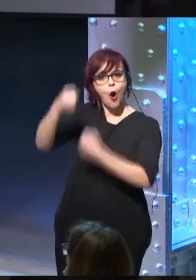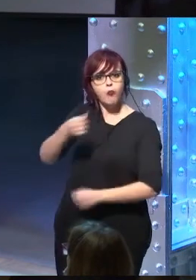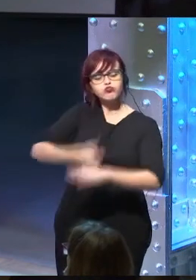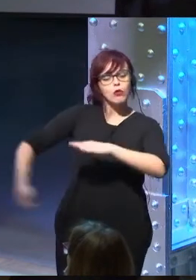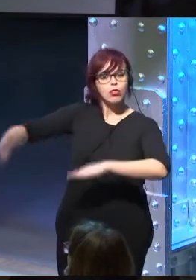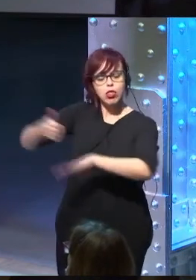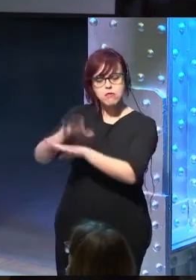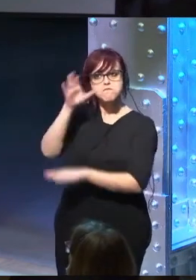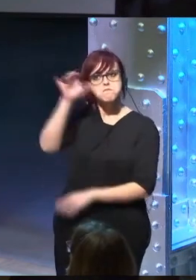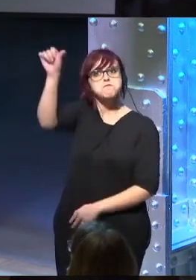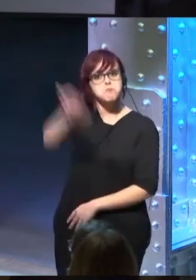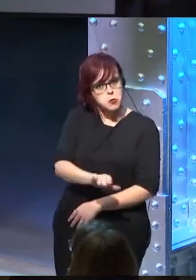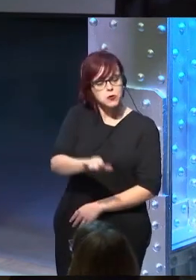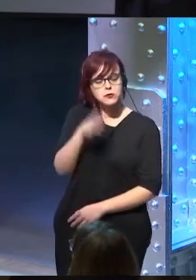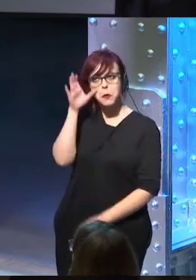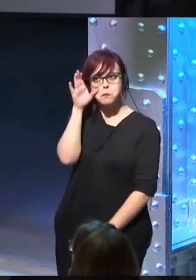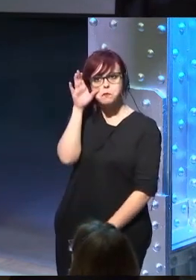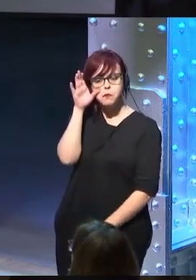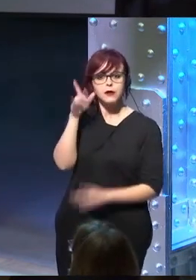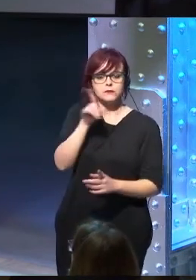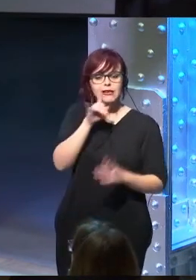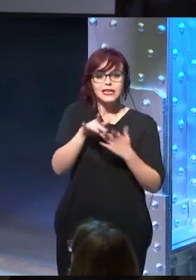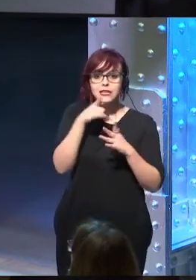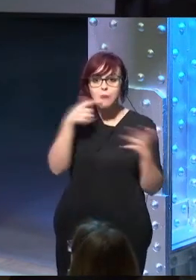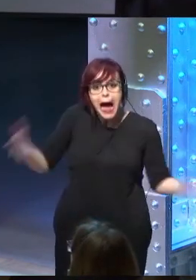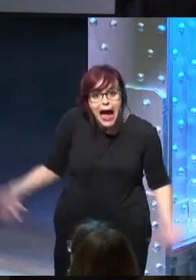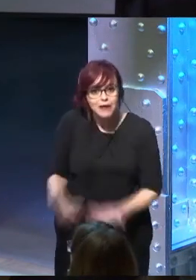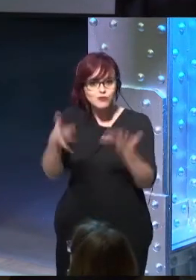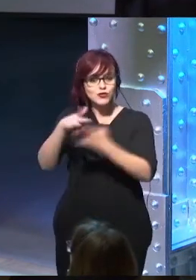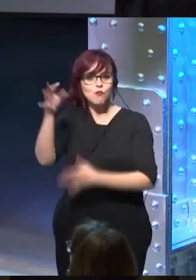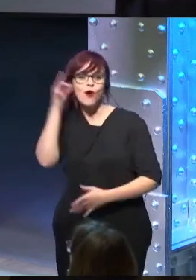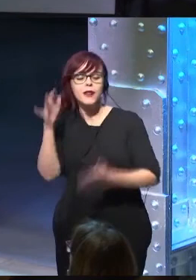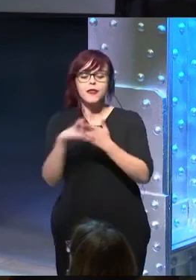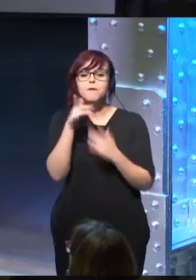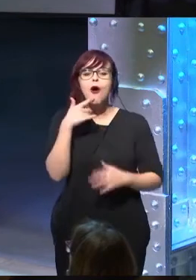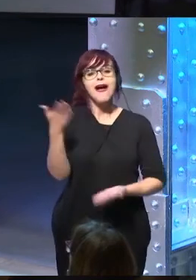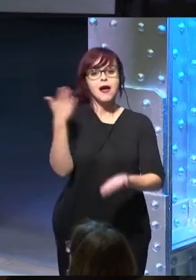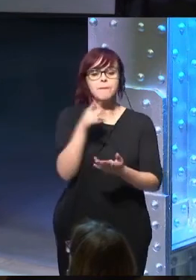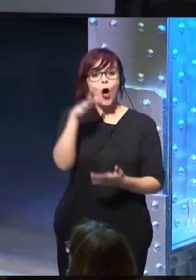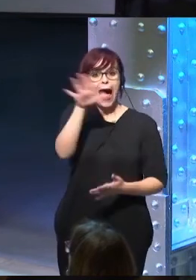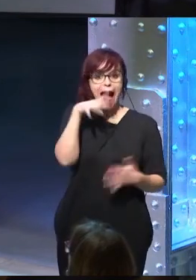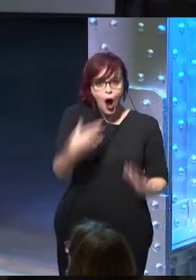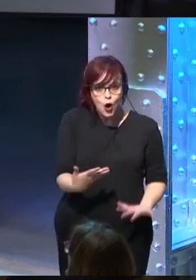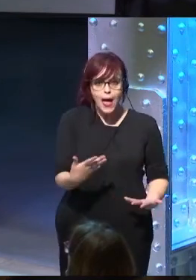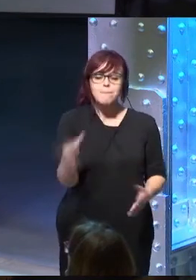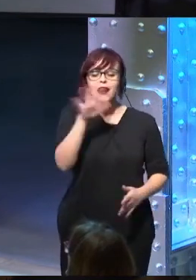rather than push women into voice training classes, which now is what happens, we should perhaps be thinking